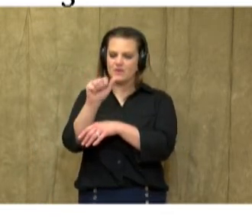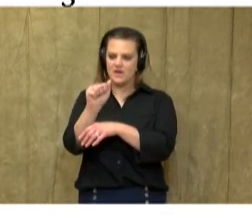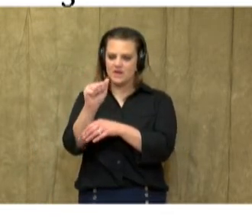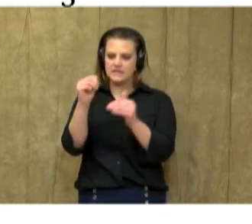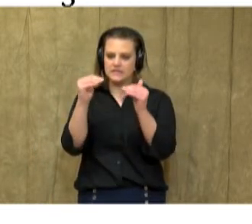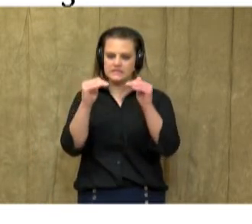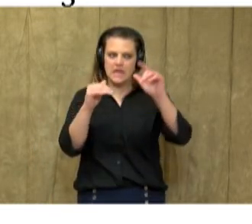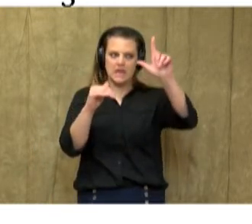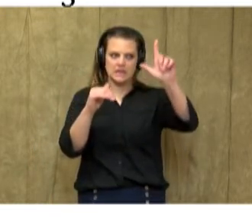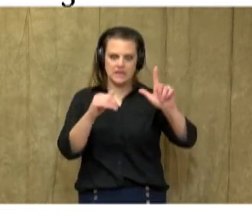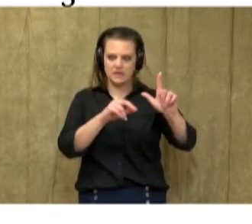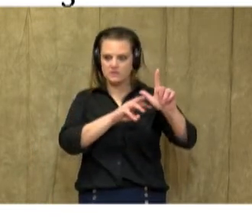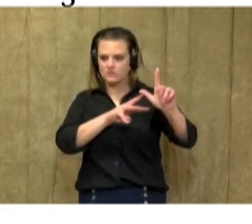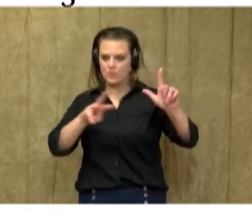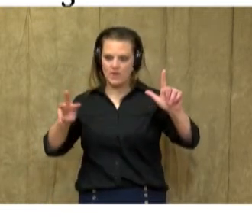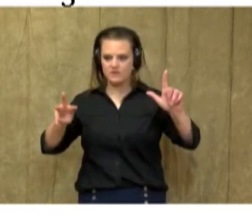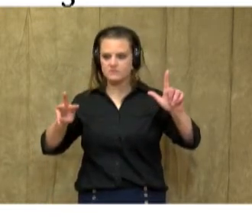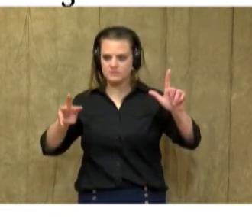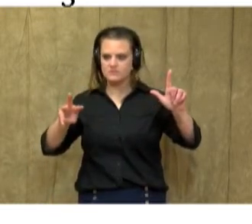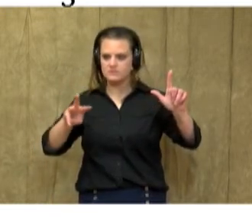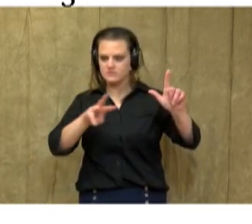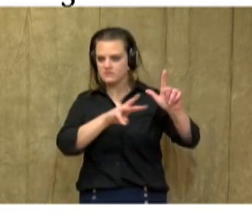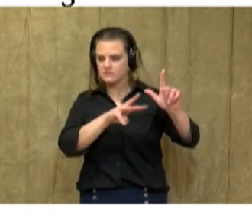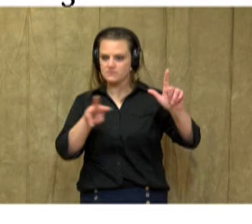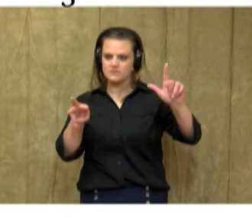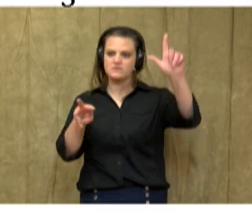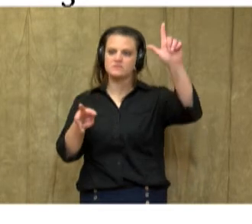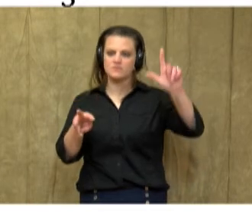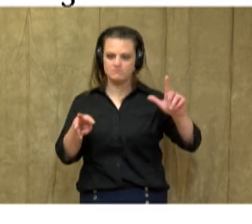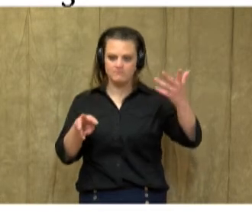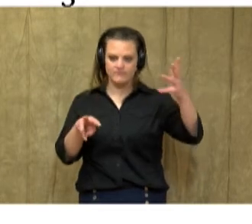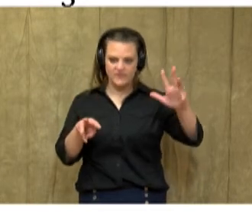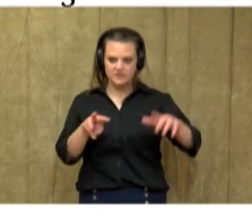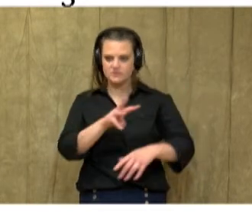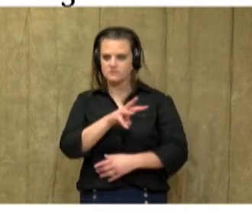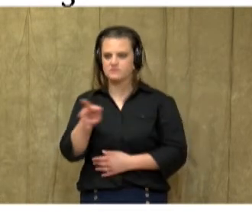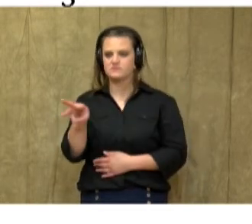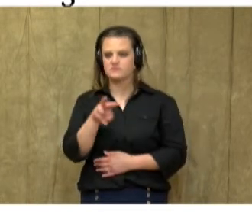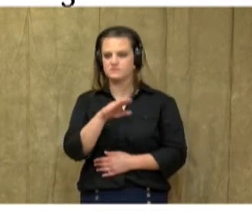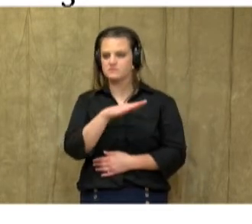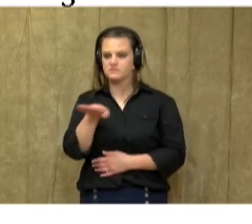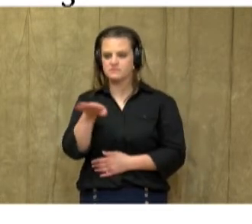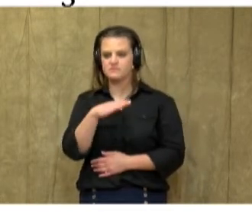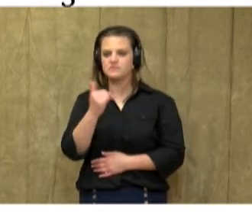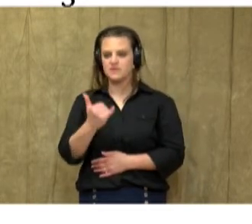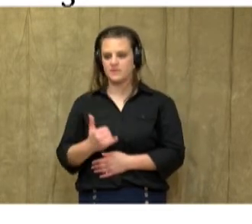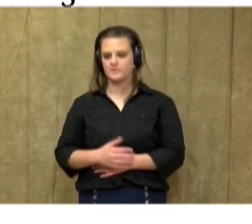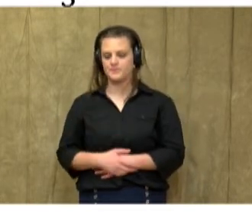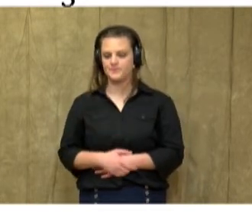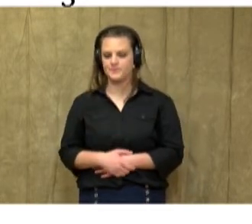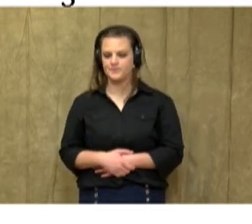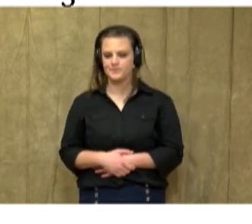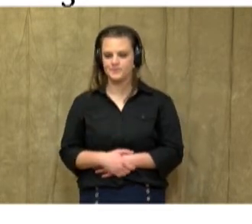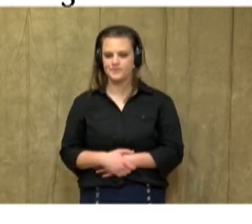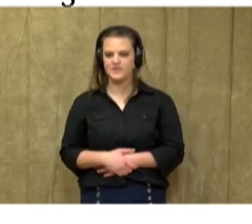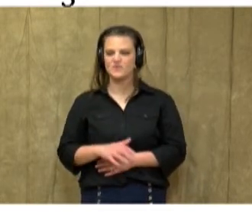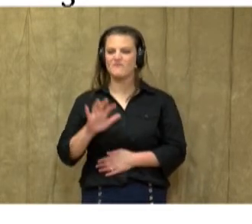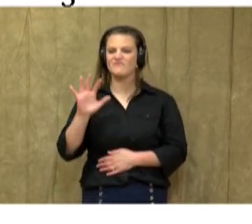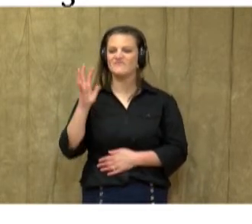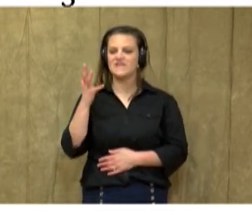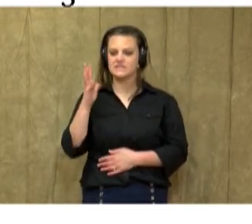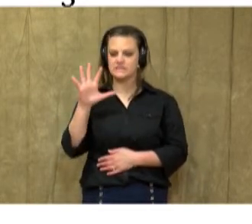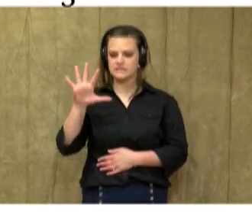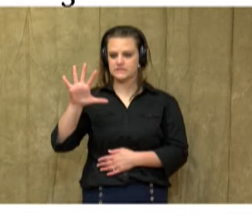width. So here we did down, so now we're going to turn sideways. And so now it's in